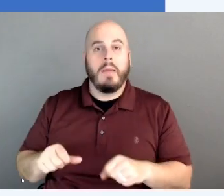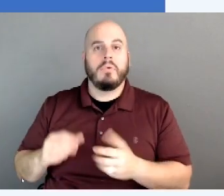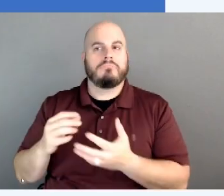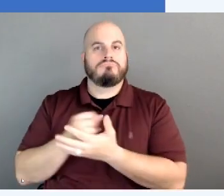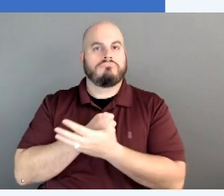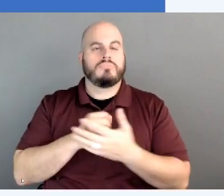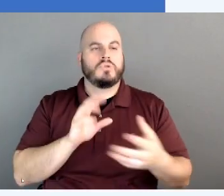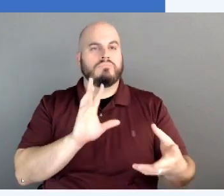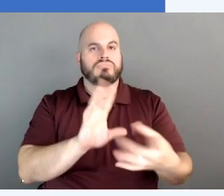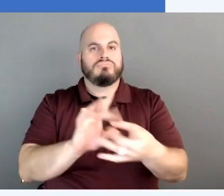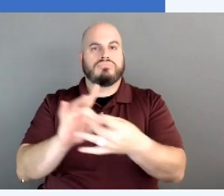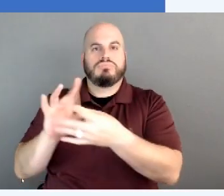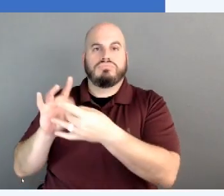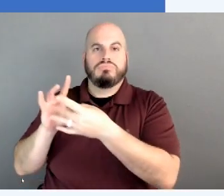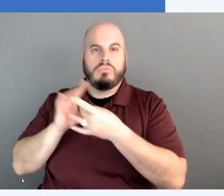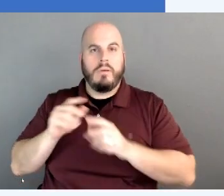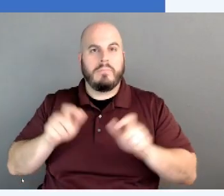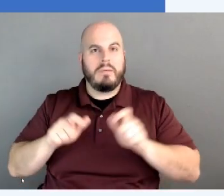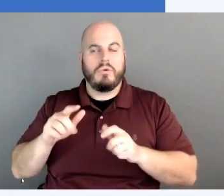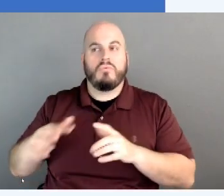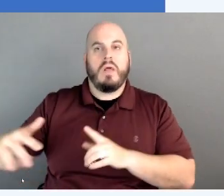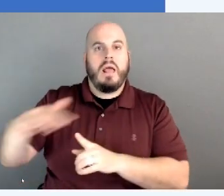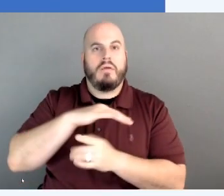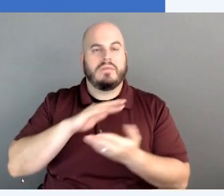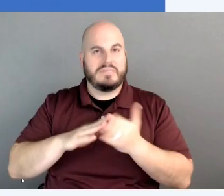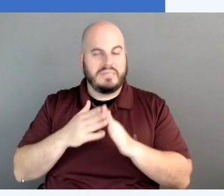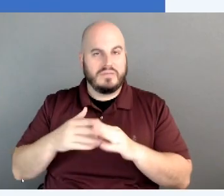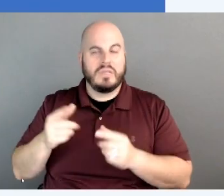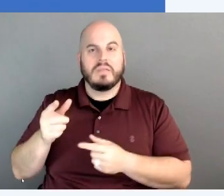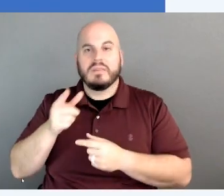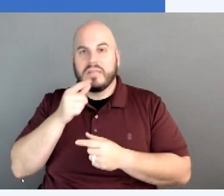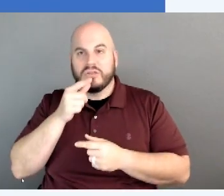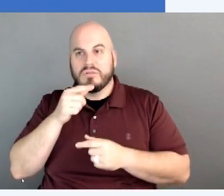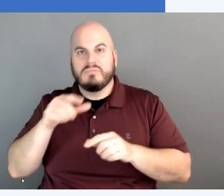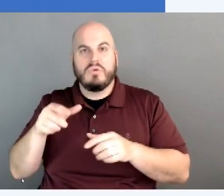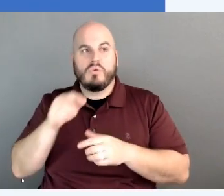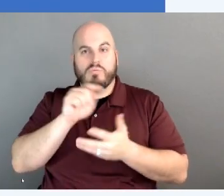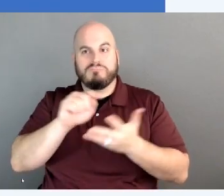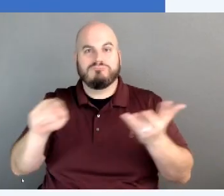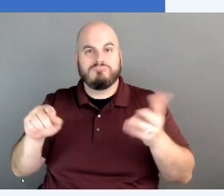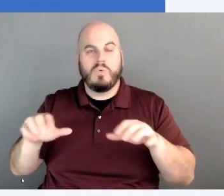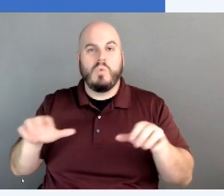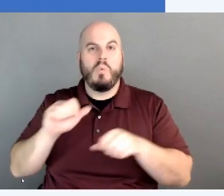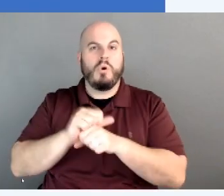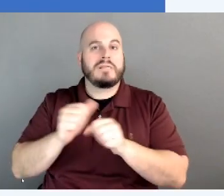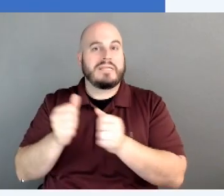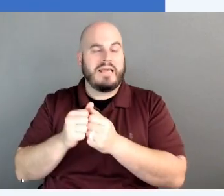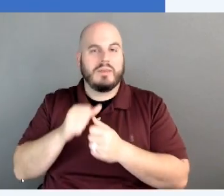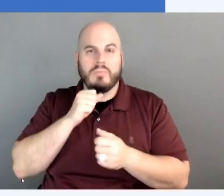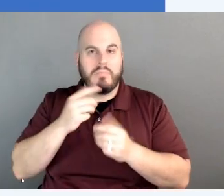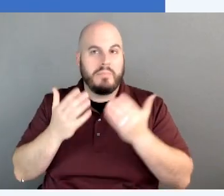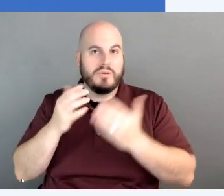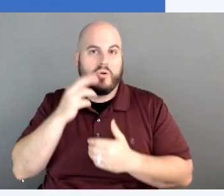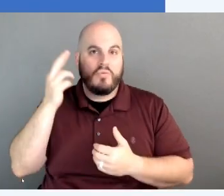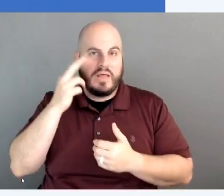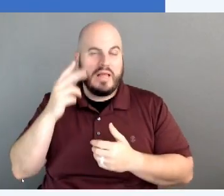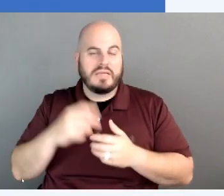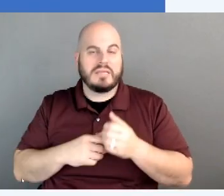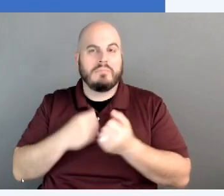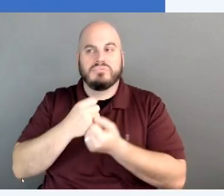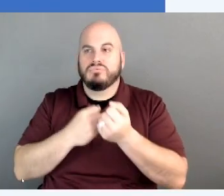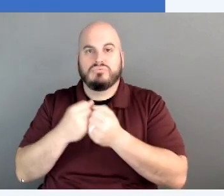people around the city that do complementary things, all with the goal of trying to increase food security in our